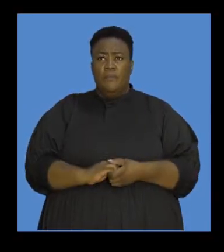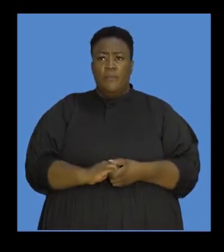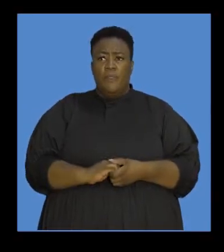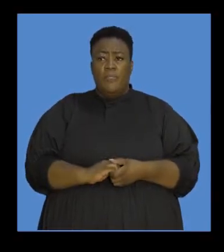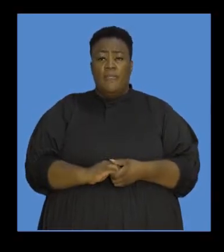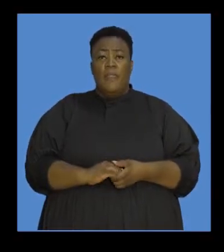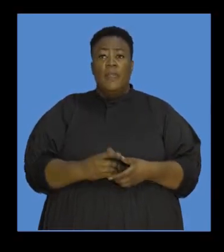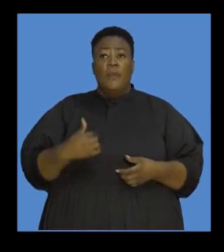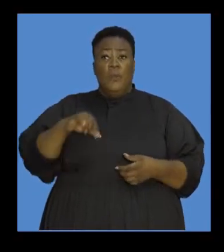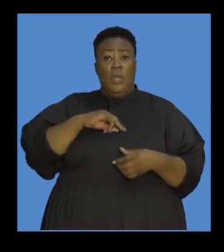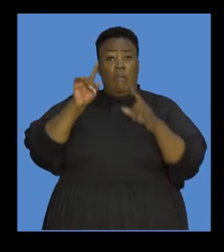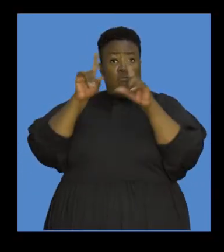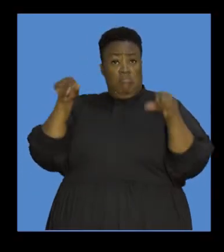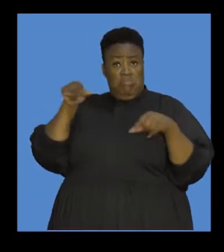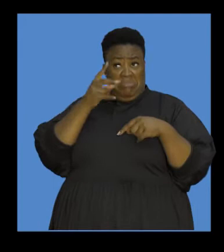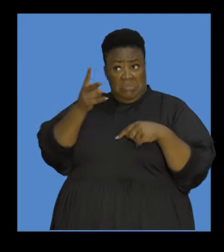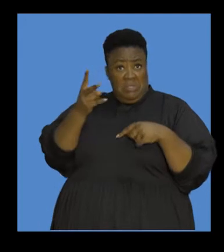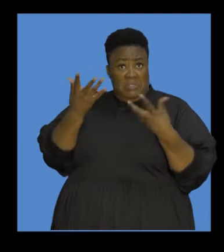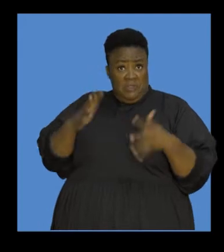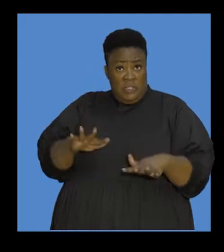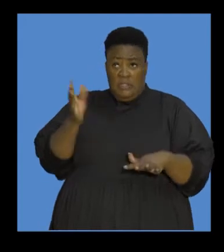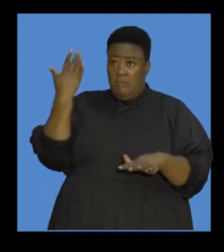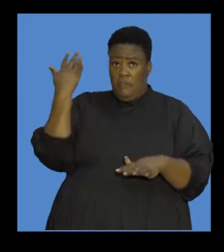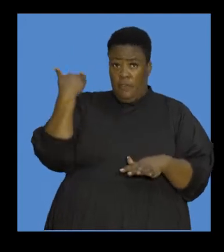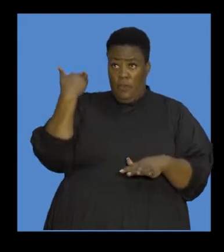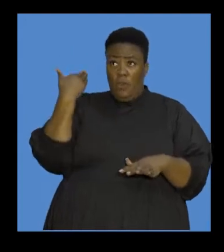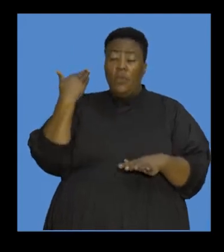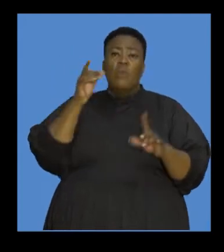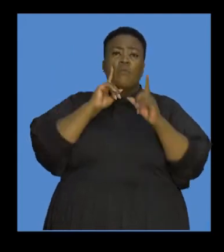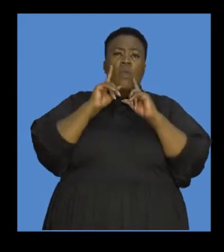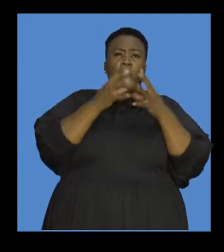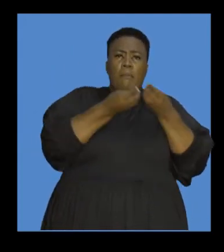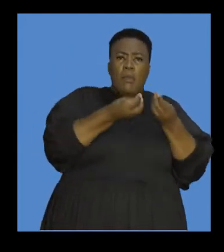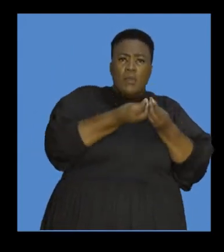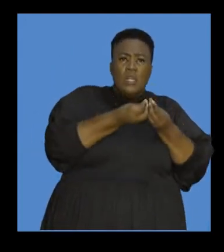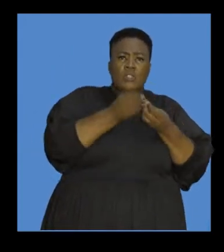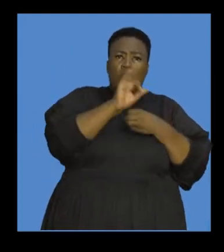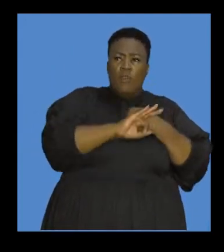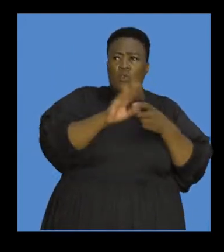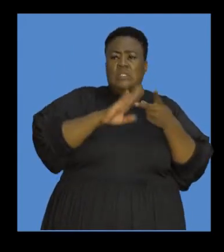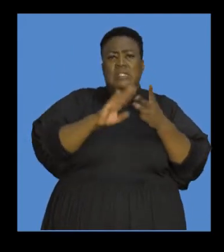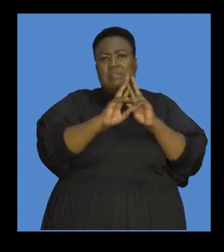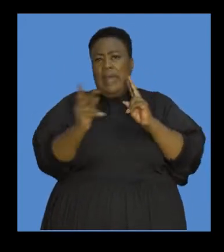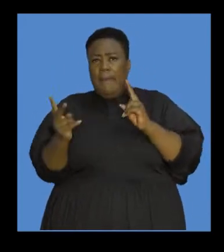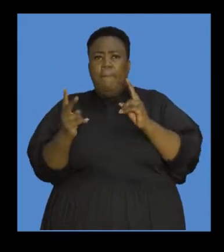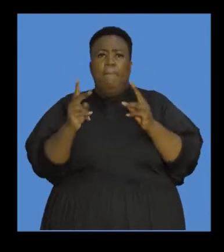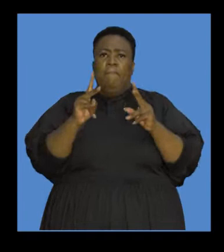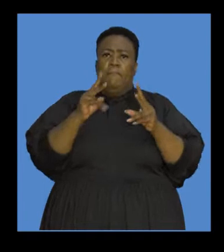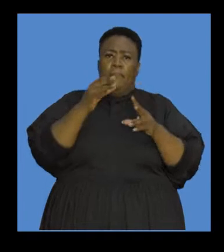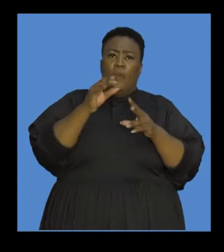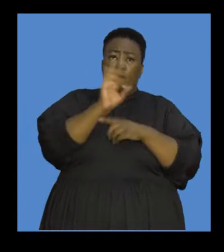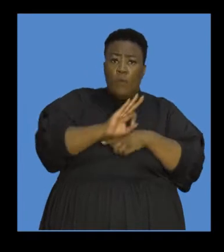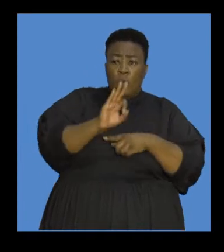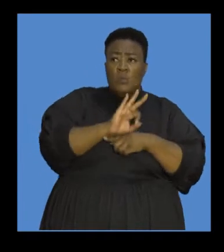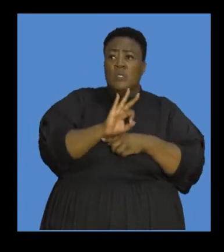we've seen our diagram, okay? So in previous lessons, we looked at the properties of forces, we've looked at the types of forces, we've definitely